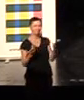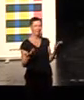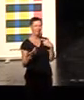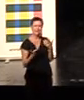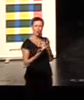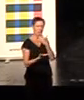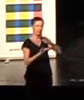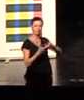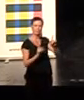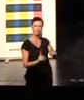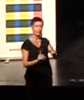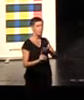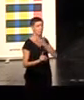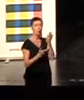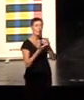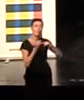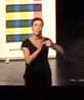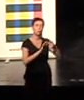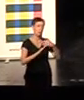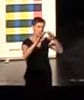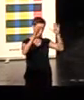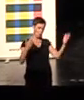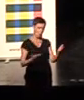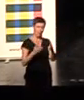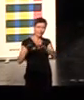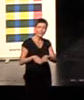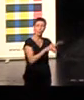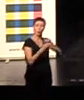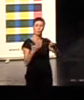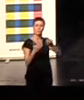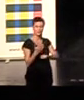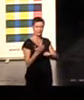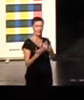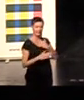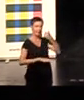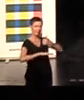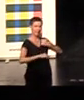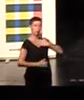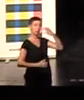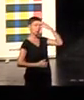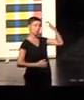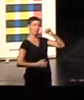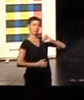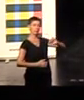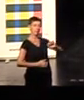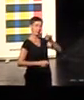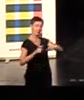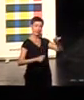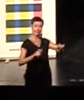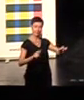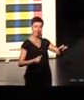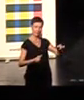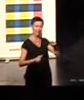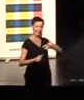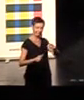there is no mobile of globle democracy democratie is based on serenity of de people which